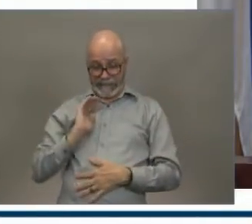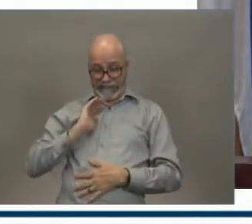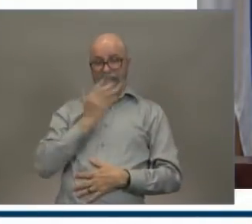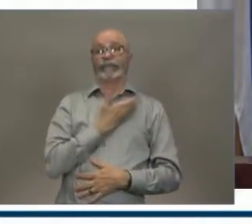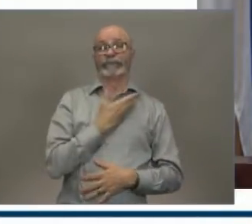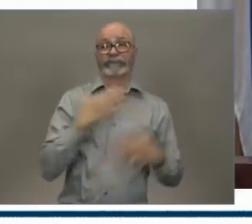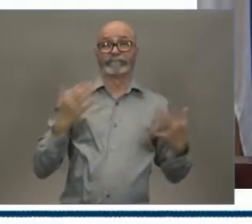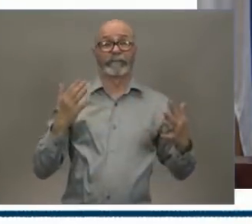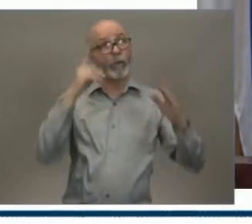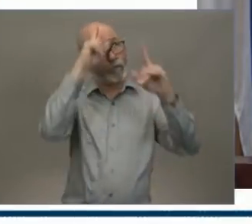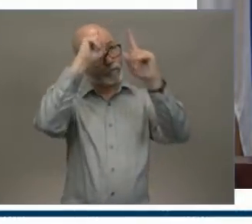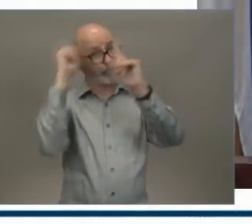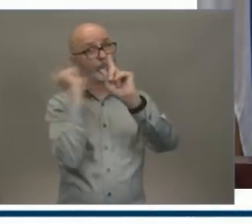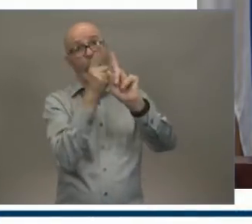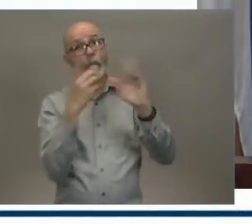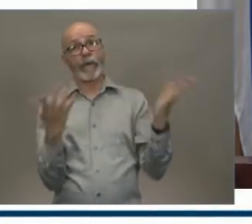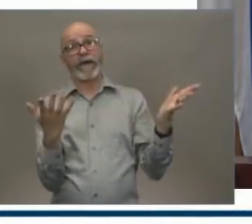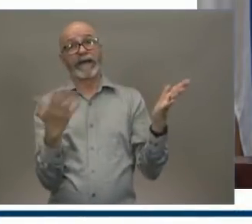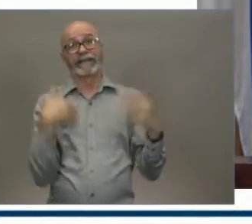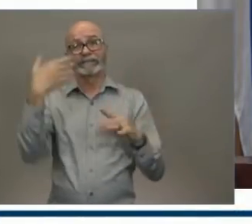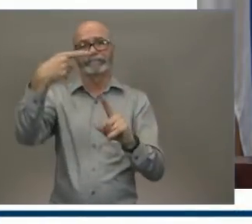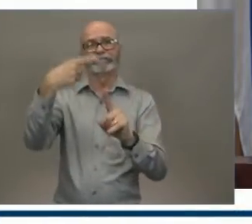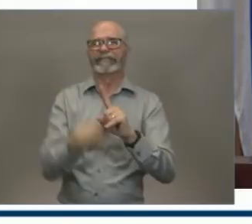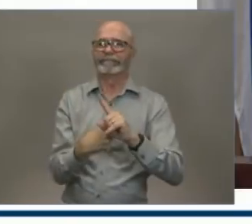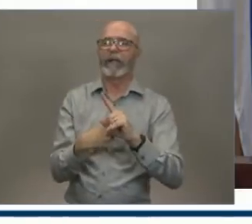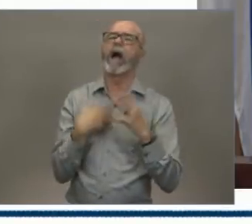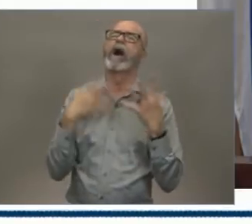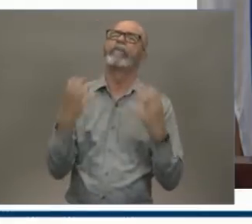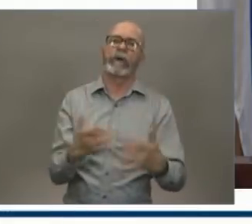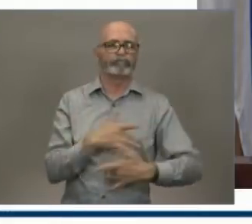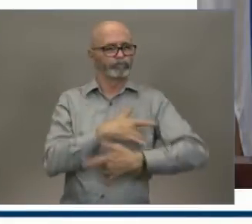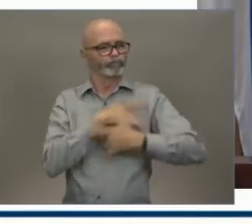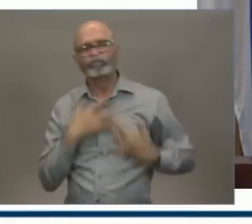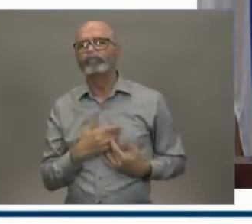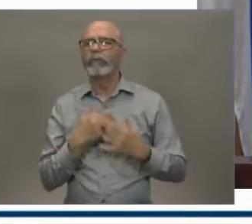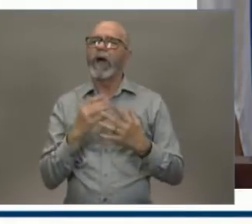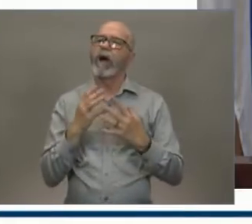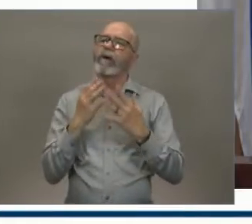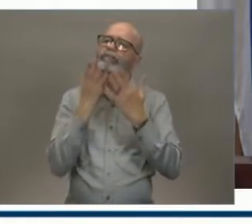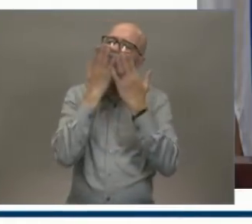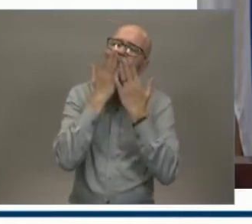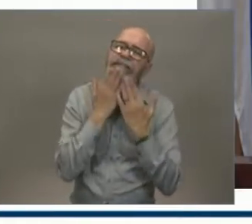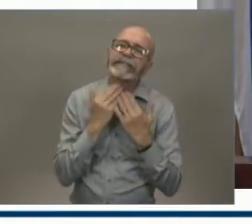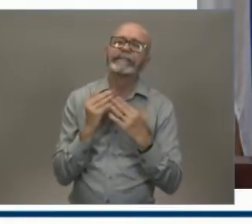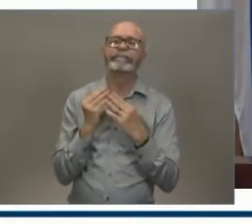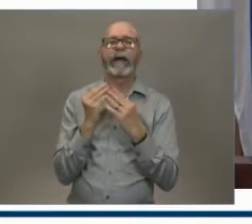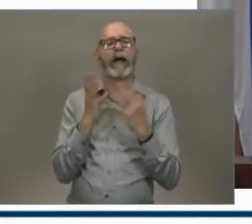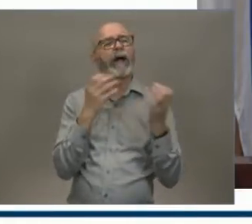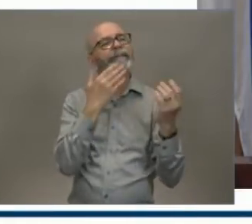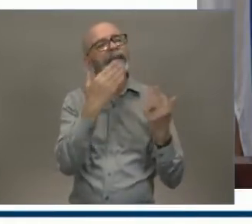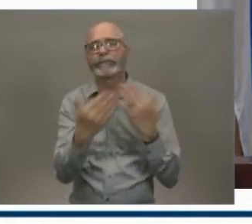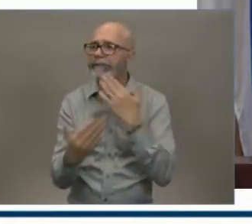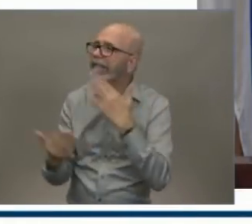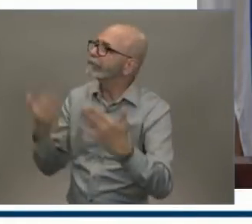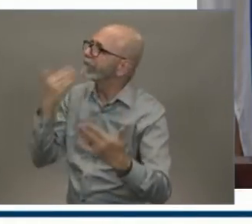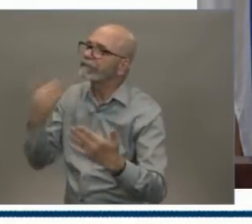10 months is the kindness that we've shown to one another. And I want to thank you for doing that, and I want to ask you to continue to do that.